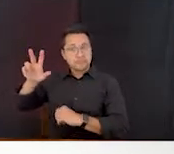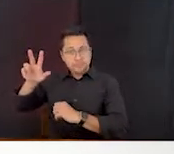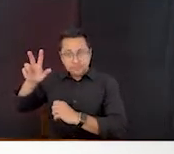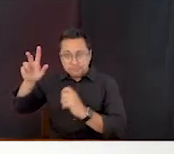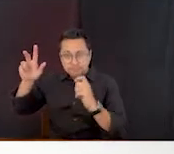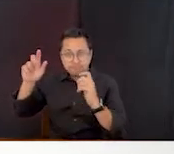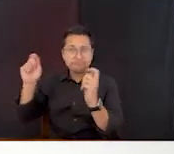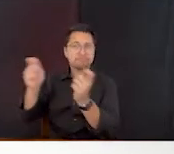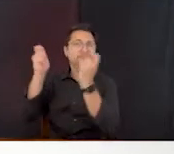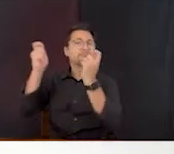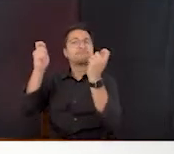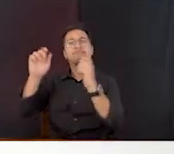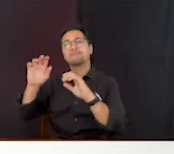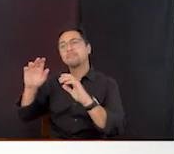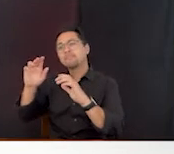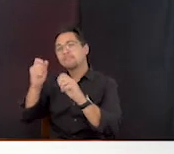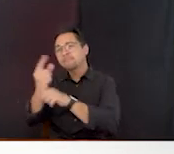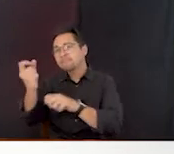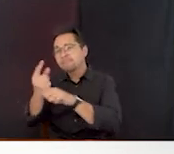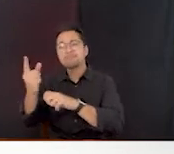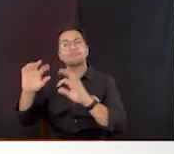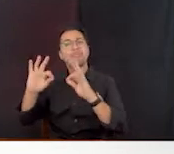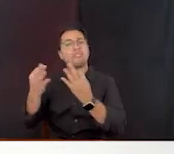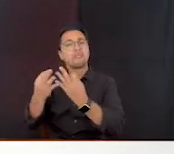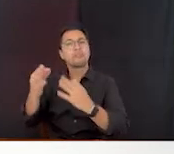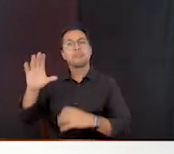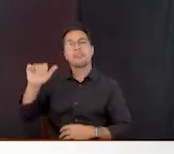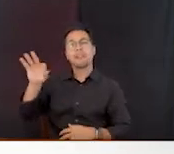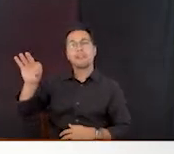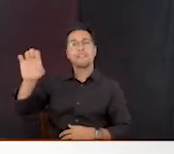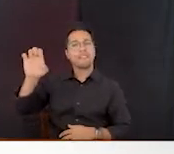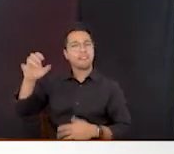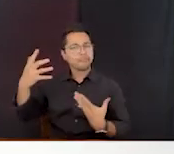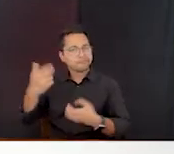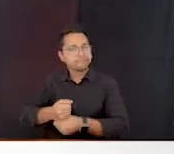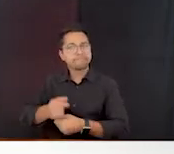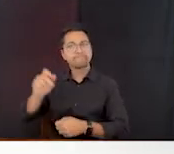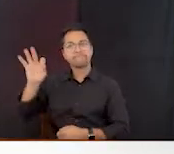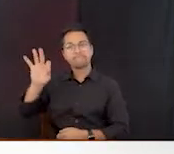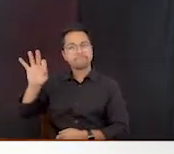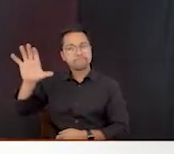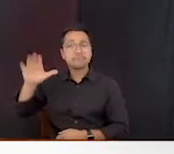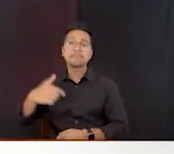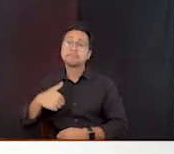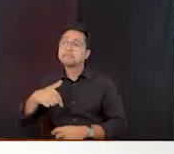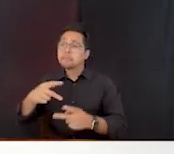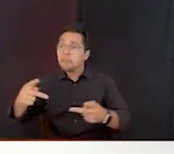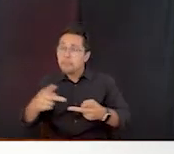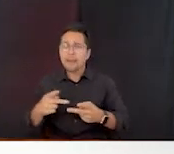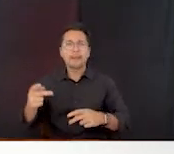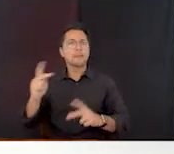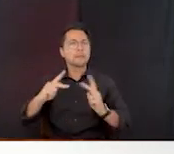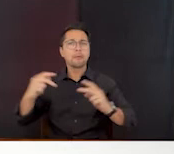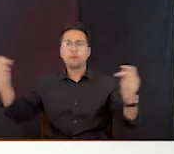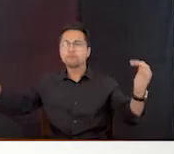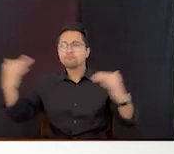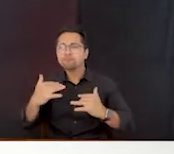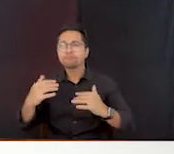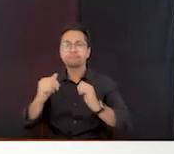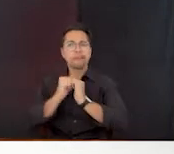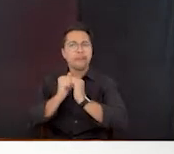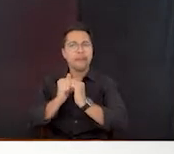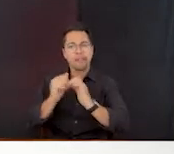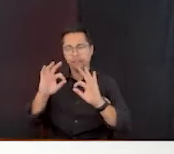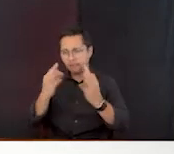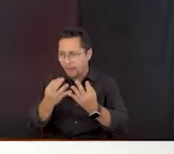your way out, or one of us. It would be fantastic. Well, here, this is the